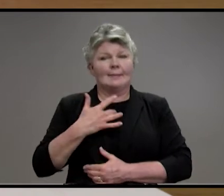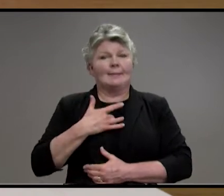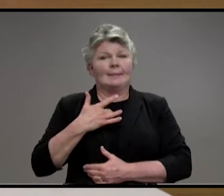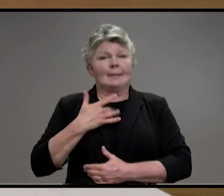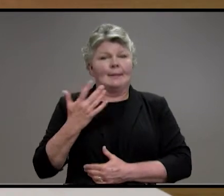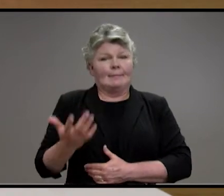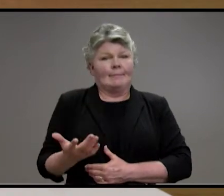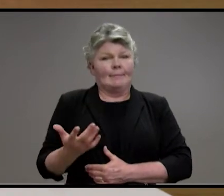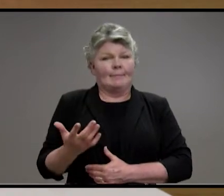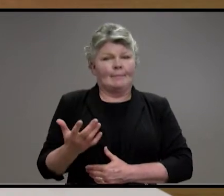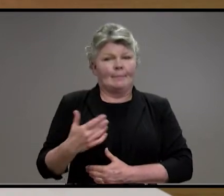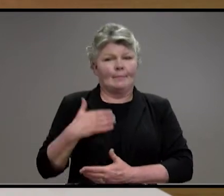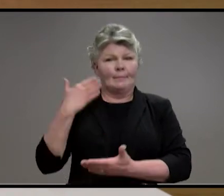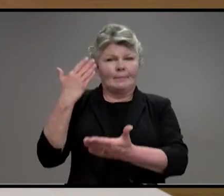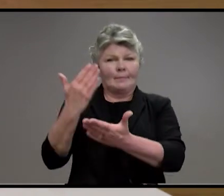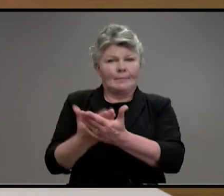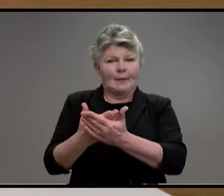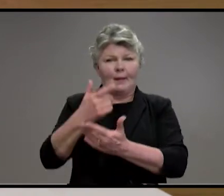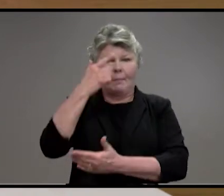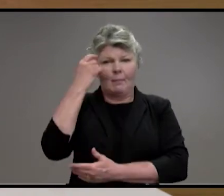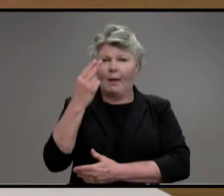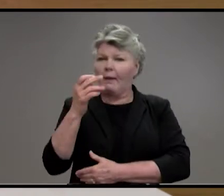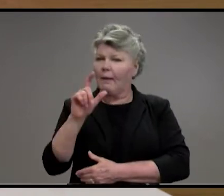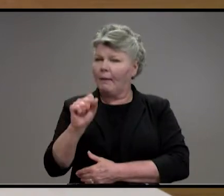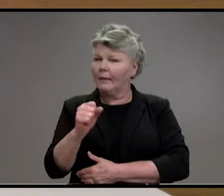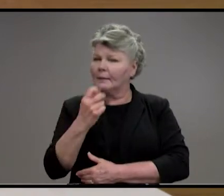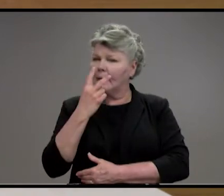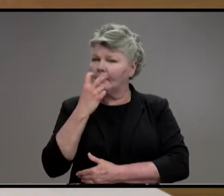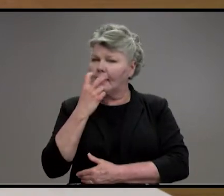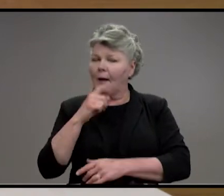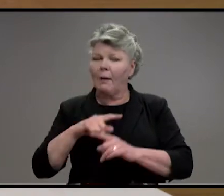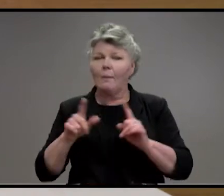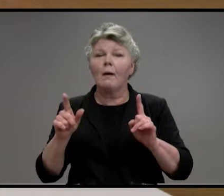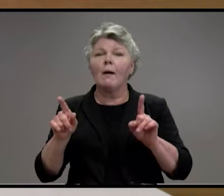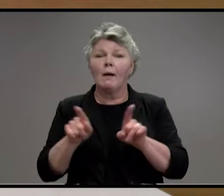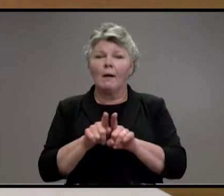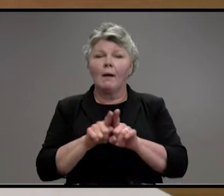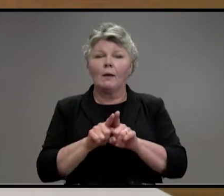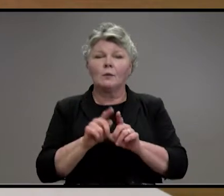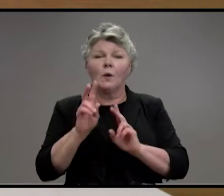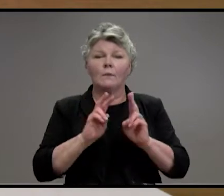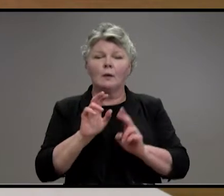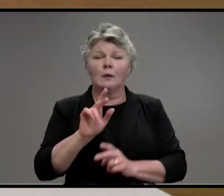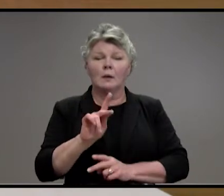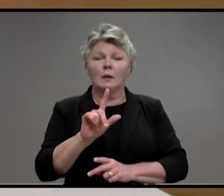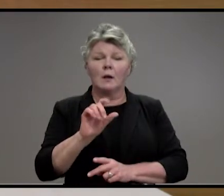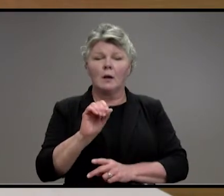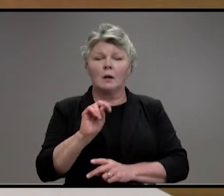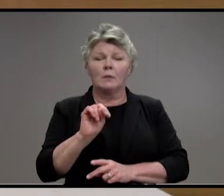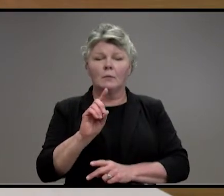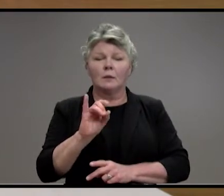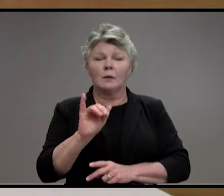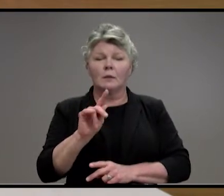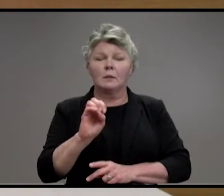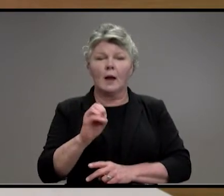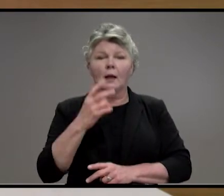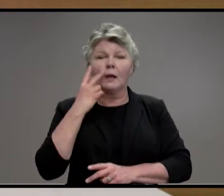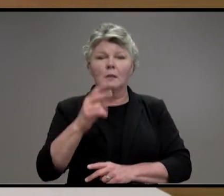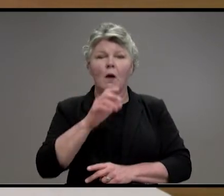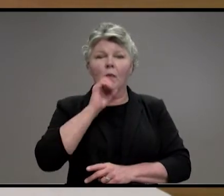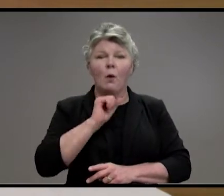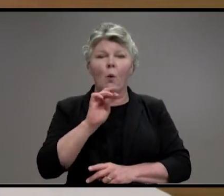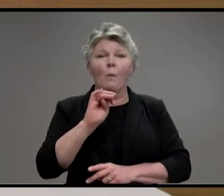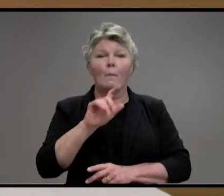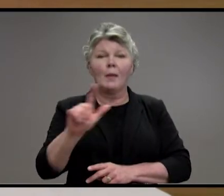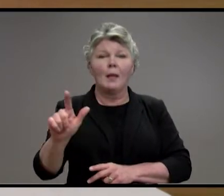whether we made it all the way to the Black Hills that day. We also visited Klondike and stopped at the location of the old mill. We